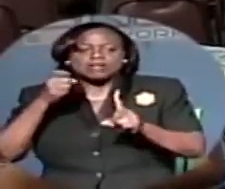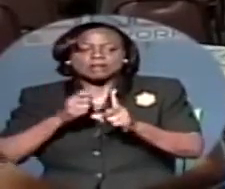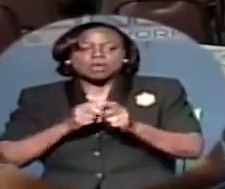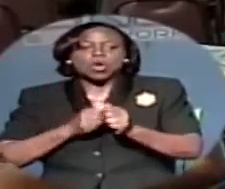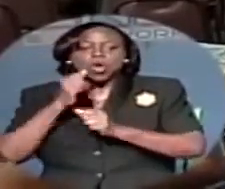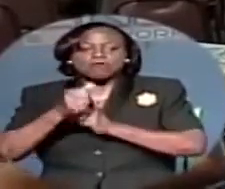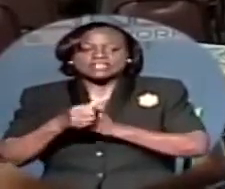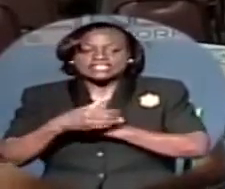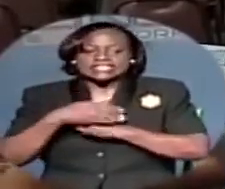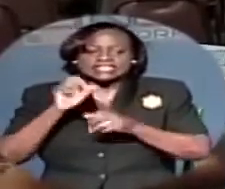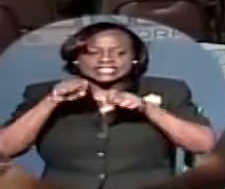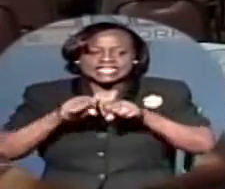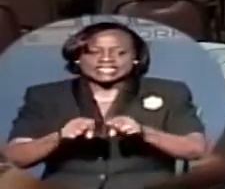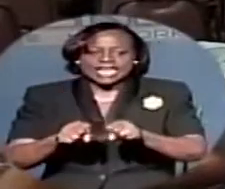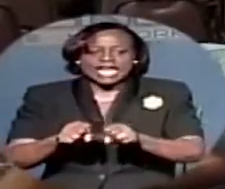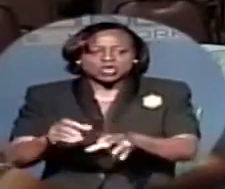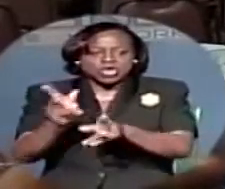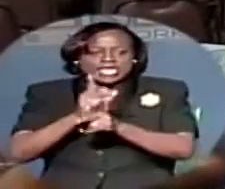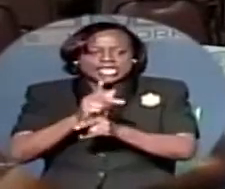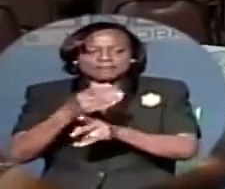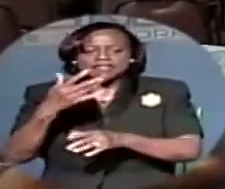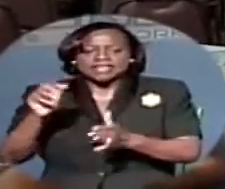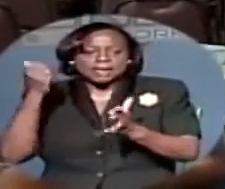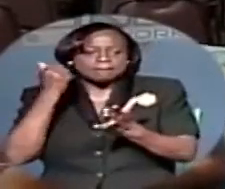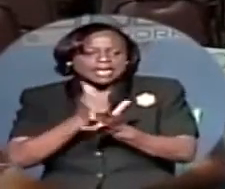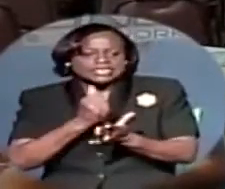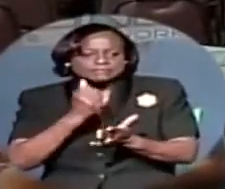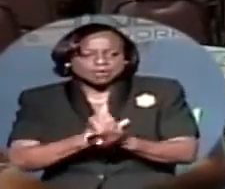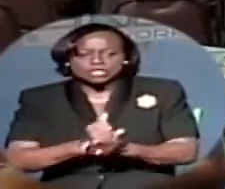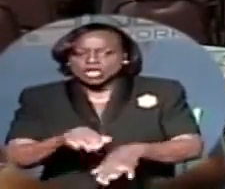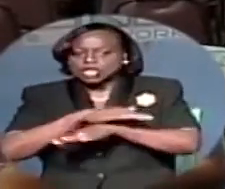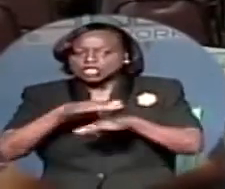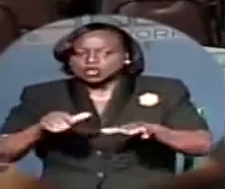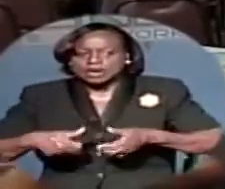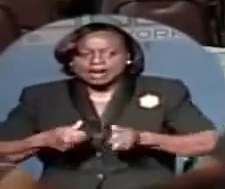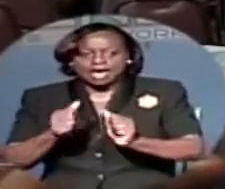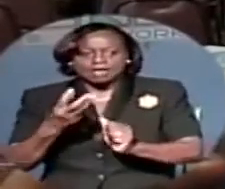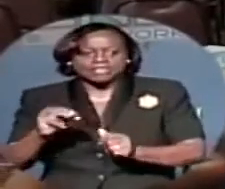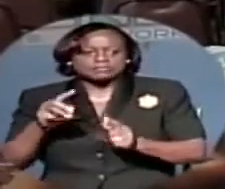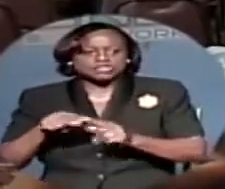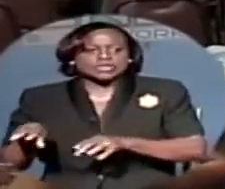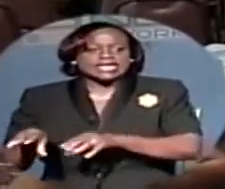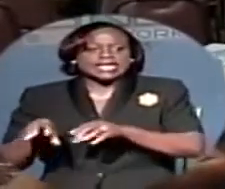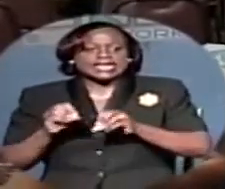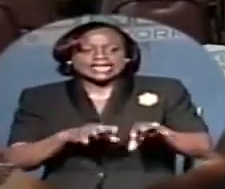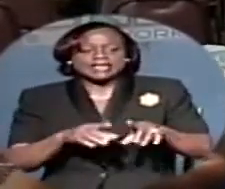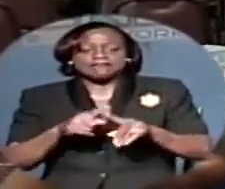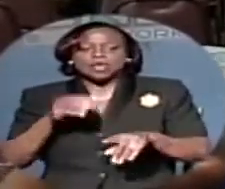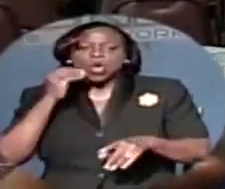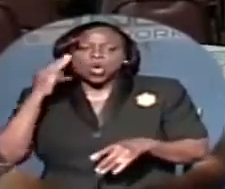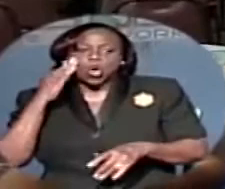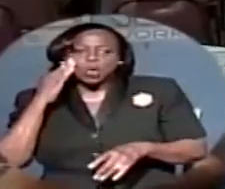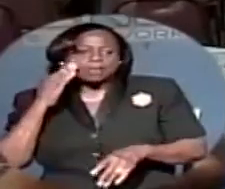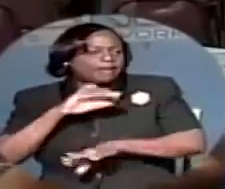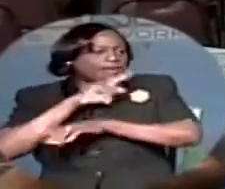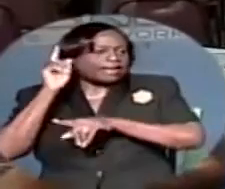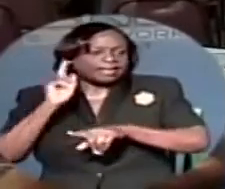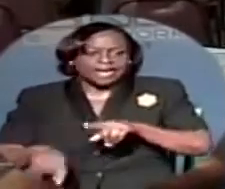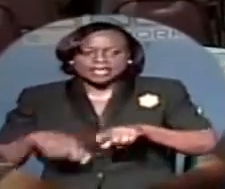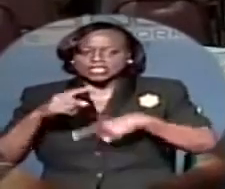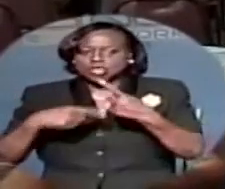their passport, you do not allow them to leave the home, they cannot go to the